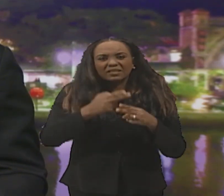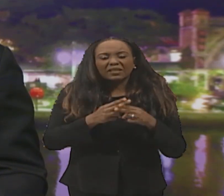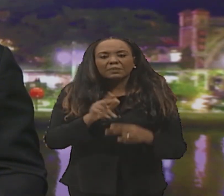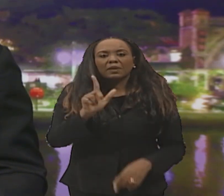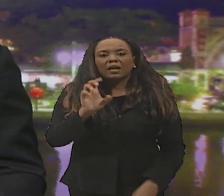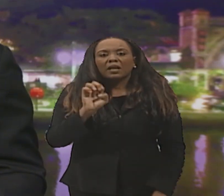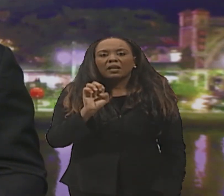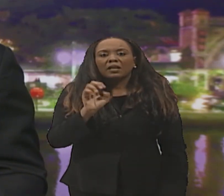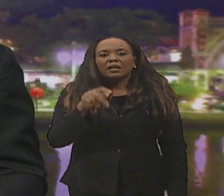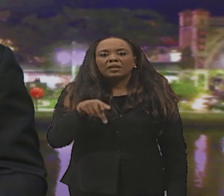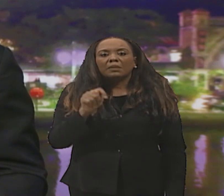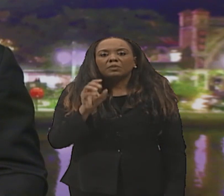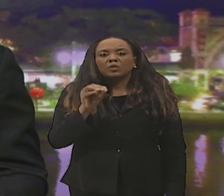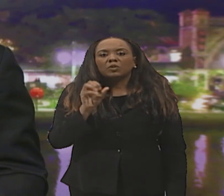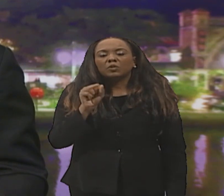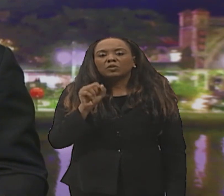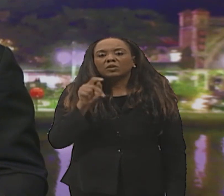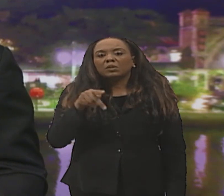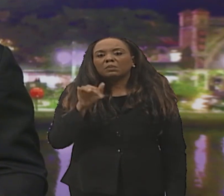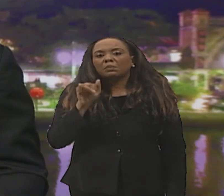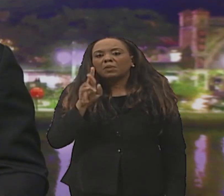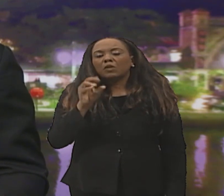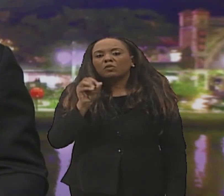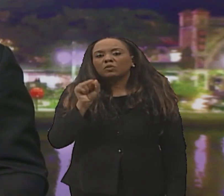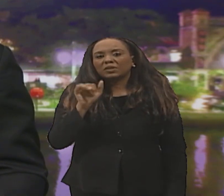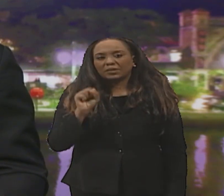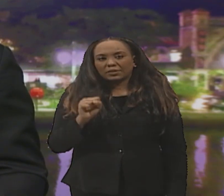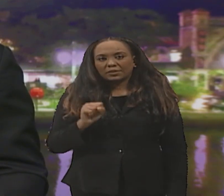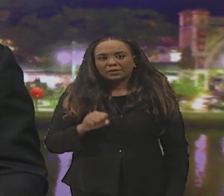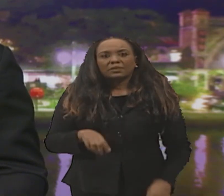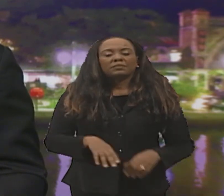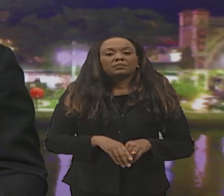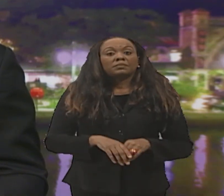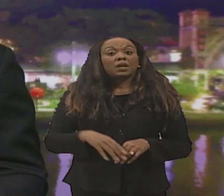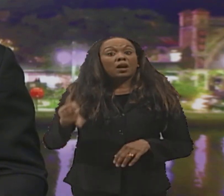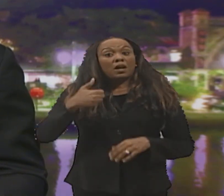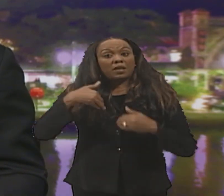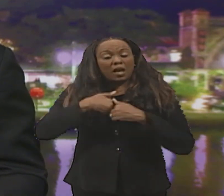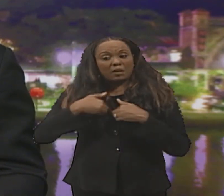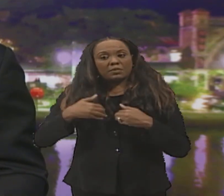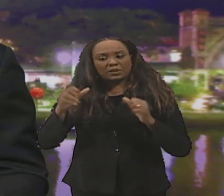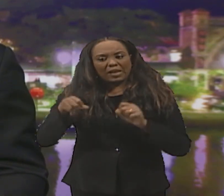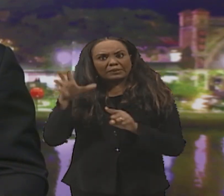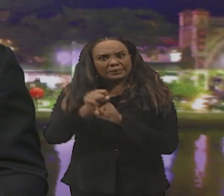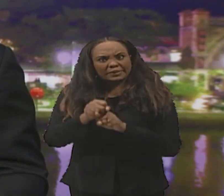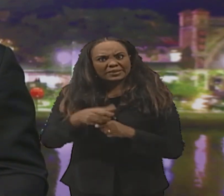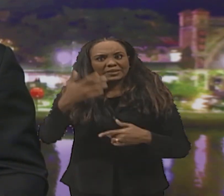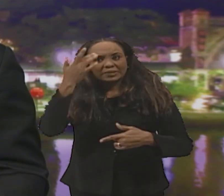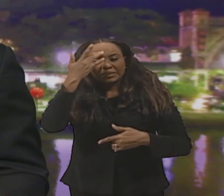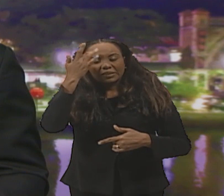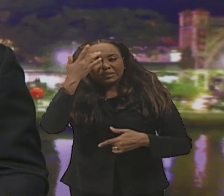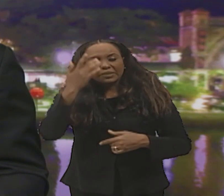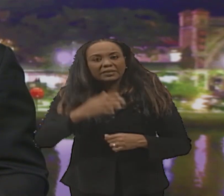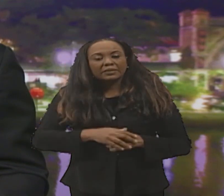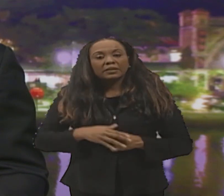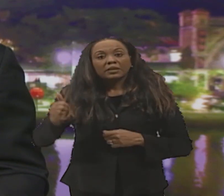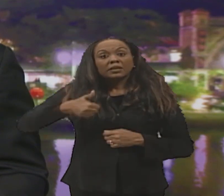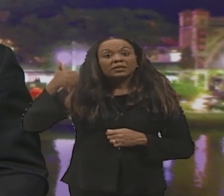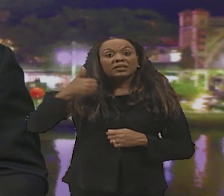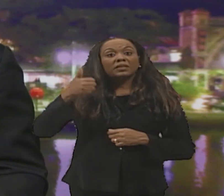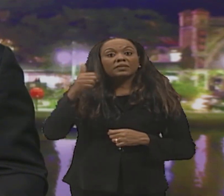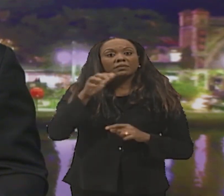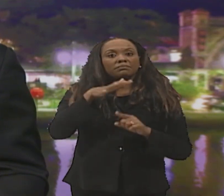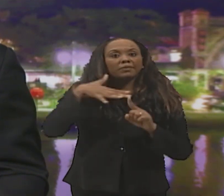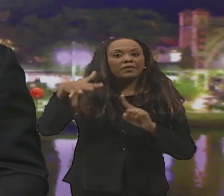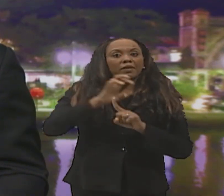that pets can also contract the disease. Deputy Chief Environmental Health Officer Ronald Chapman says